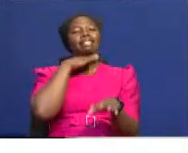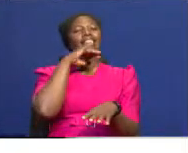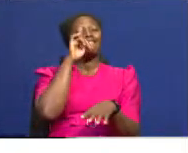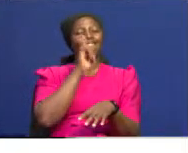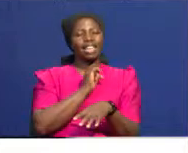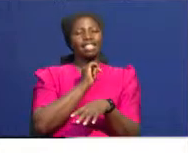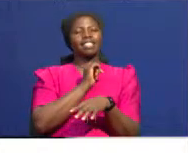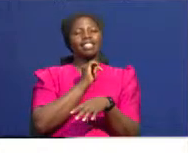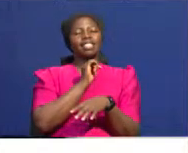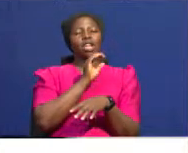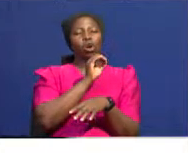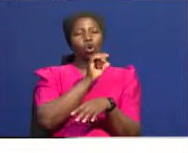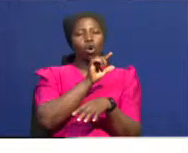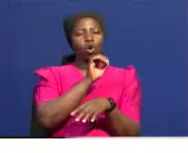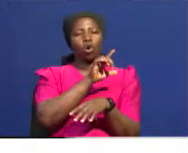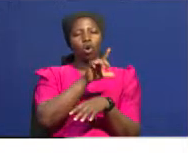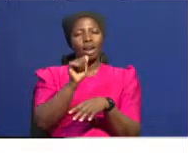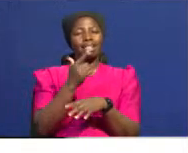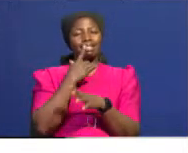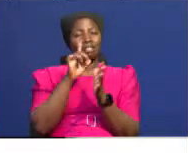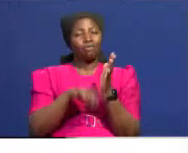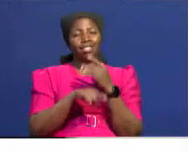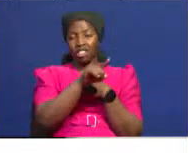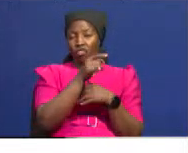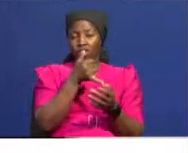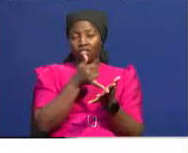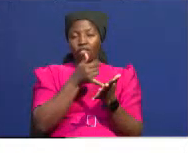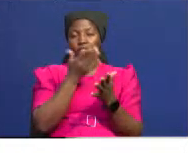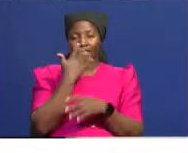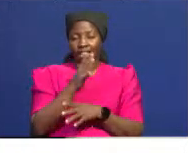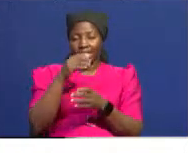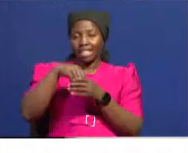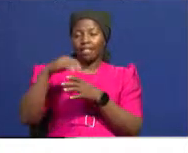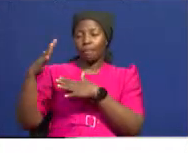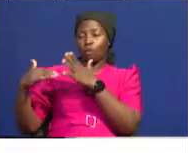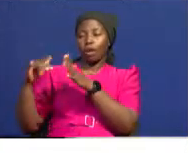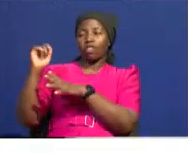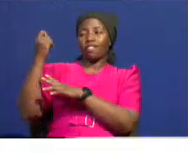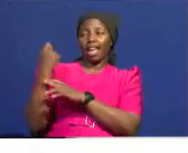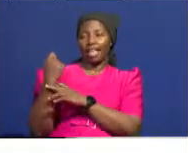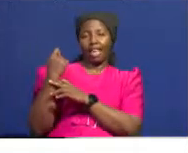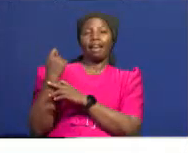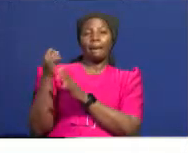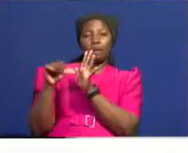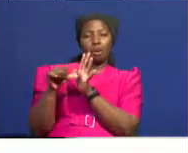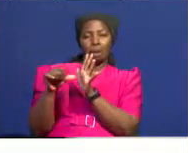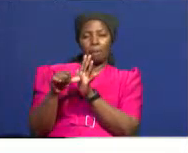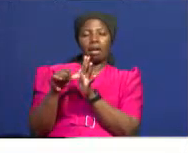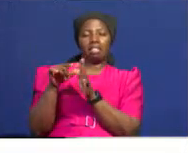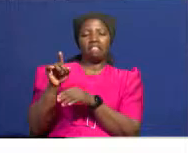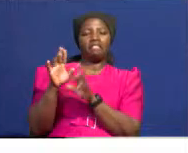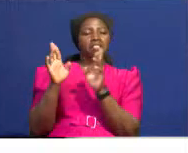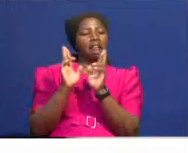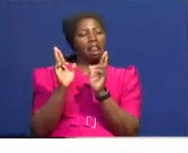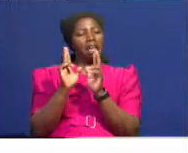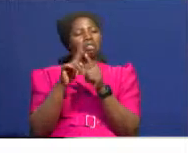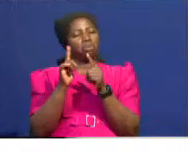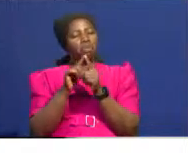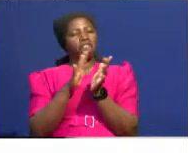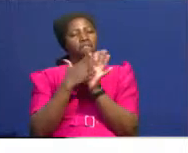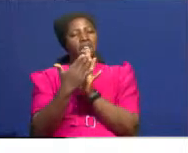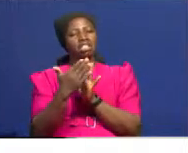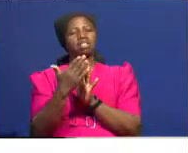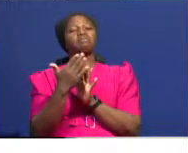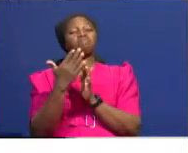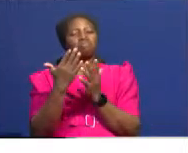to playing a role in the infamous Bombers of Kenya debacle and was ready to face the consequences of his actions.